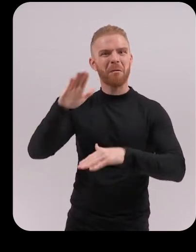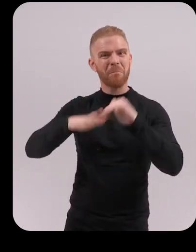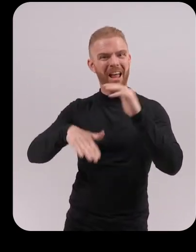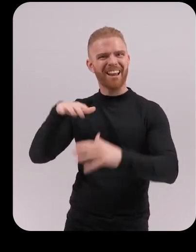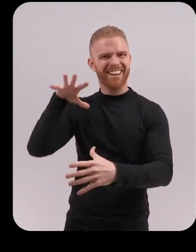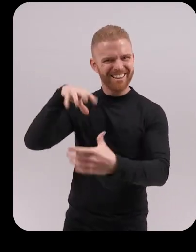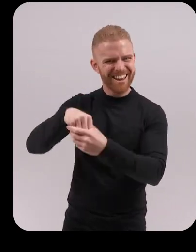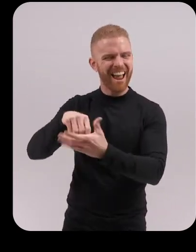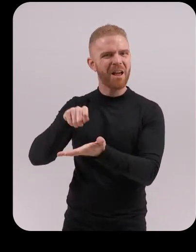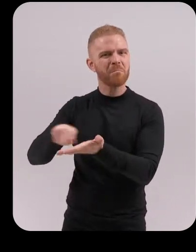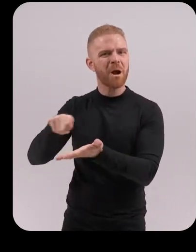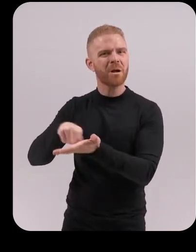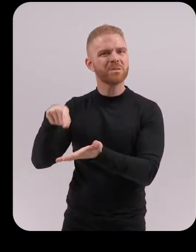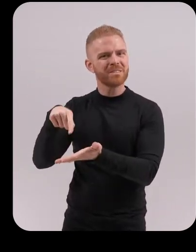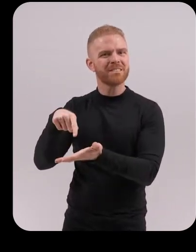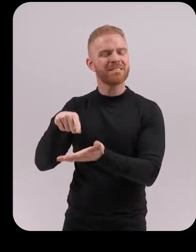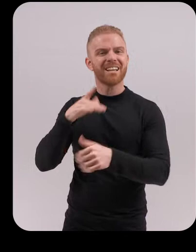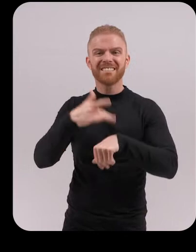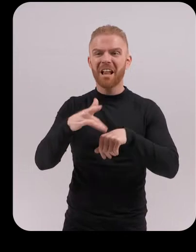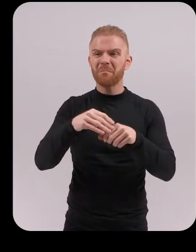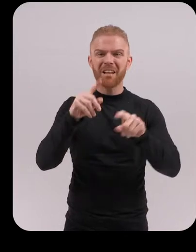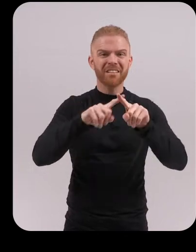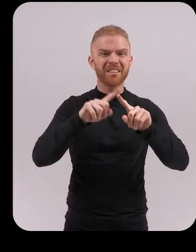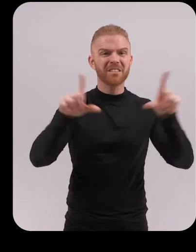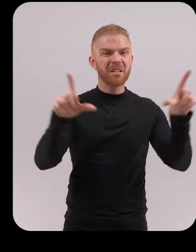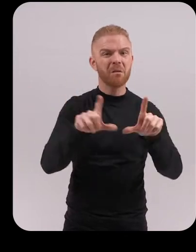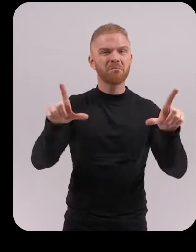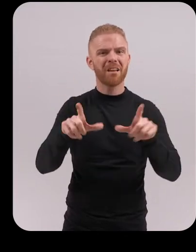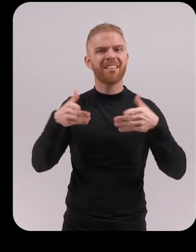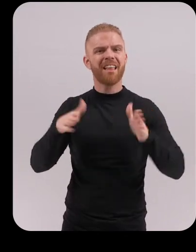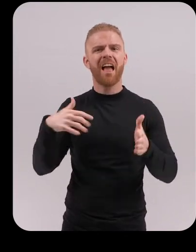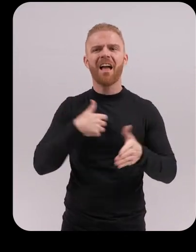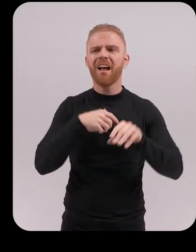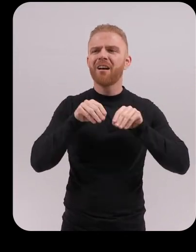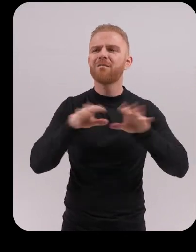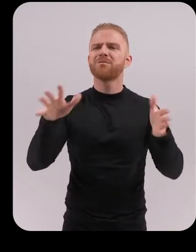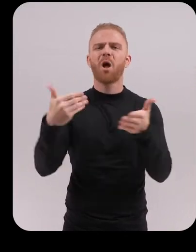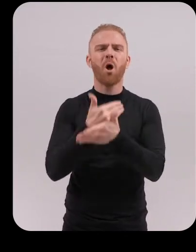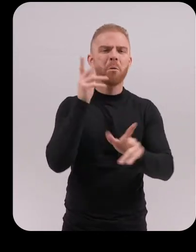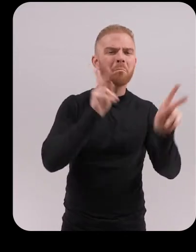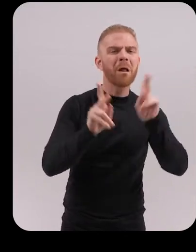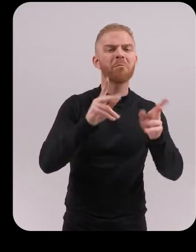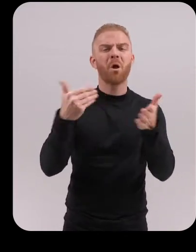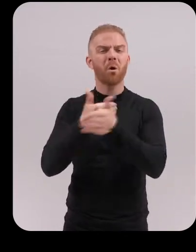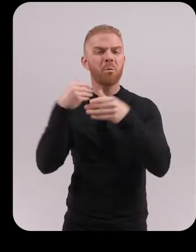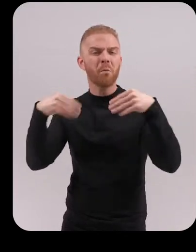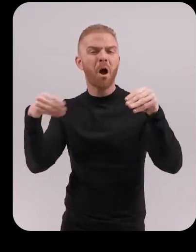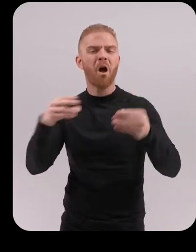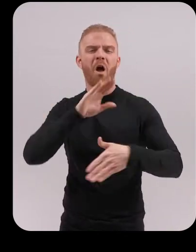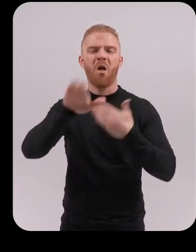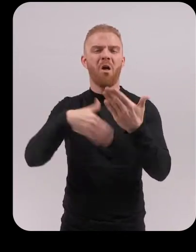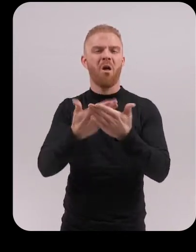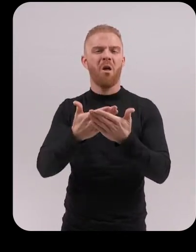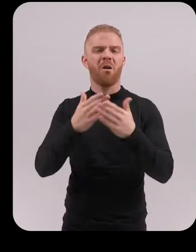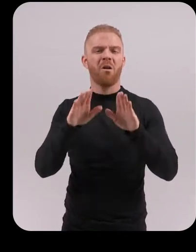available across form factors has allowed us to reach new people and markets, which ultimately increases our global reach.